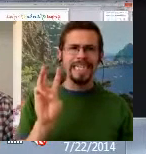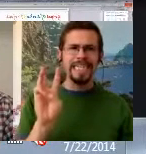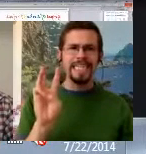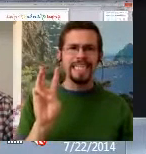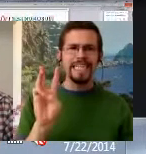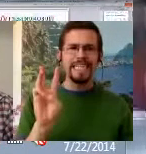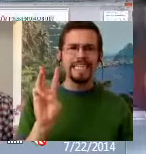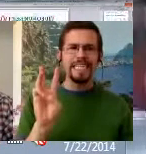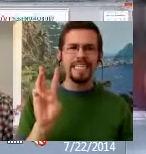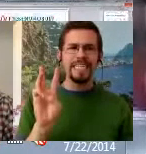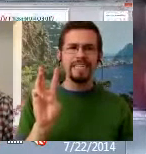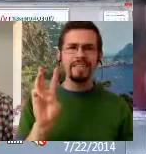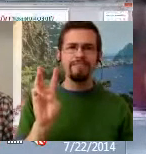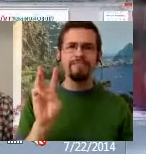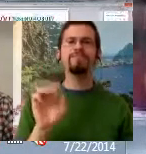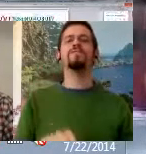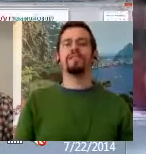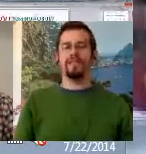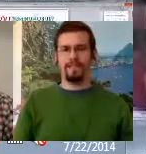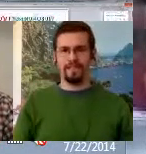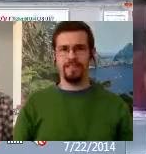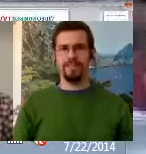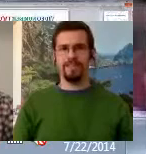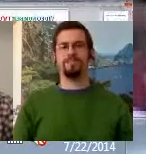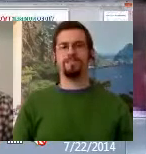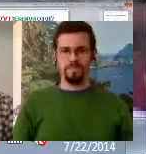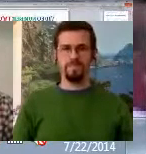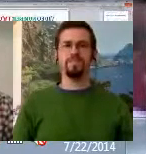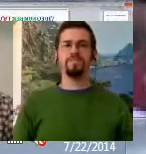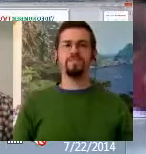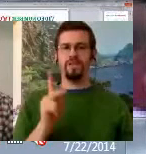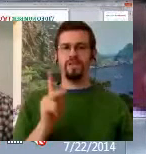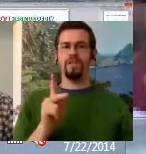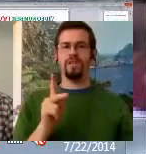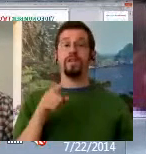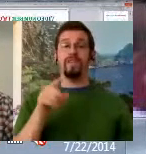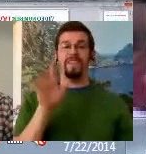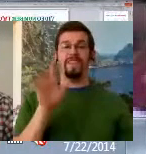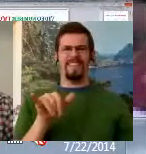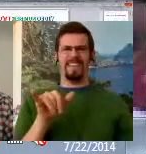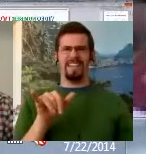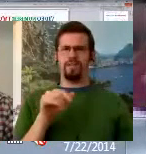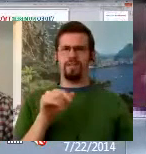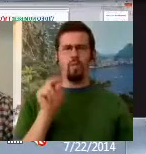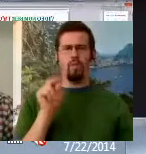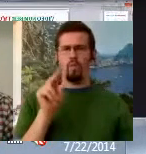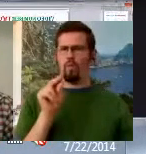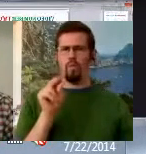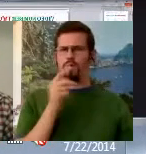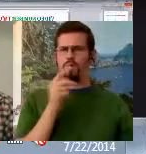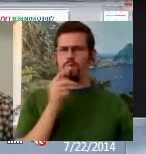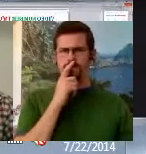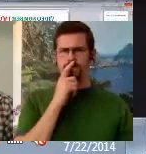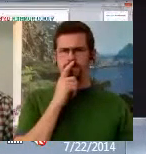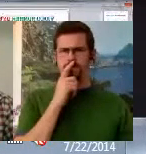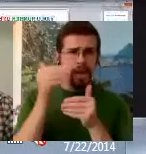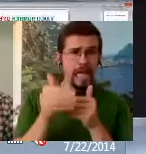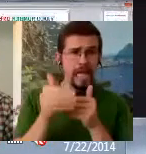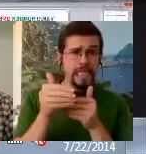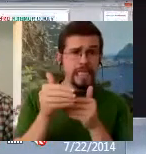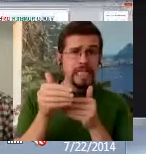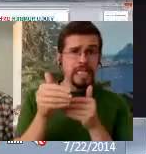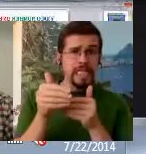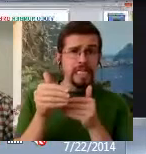Okay, he's going there. It's 25, 26. No, it's not this one. I'm sorry. It's not this one. Maybe the one after.